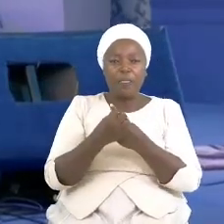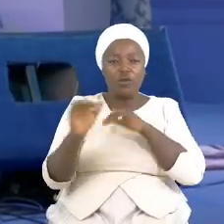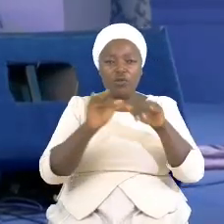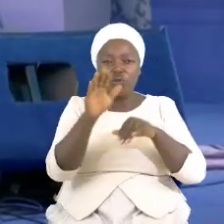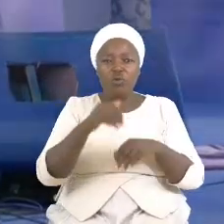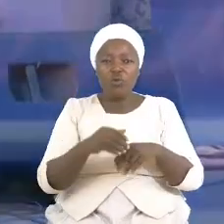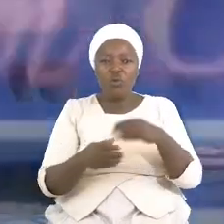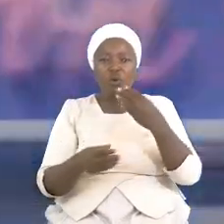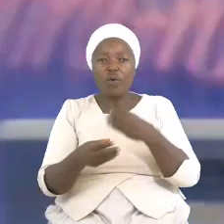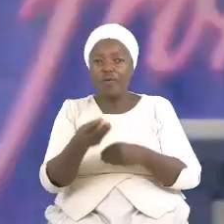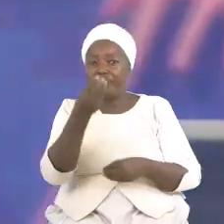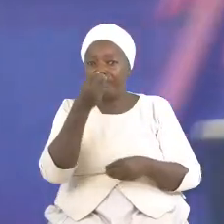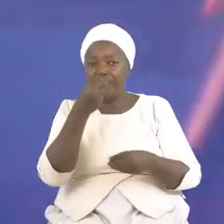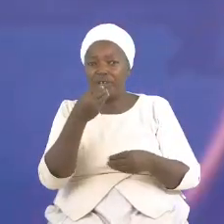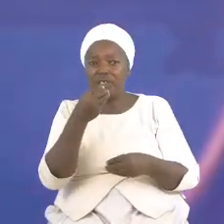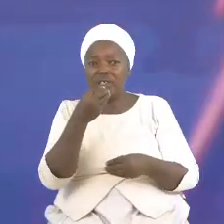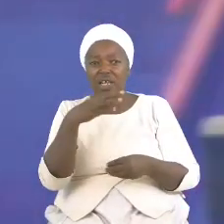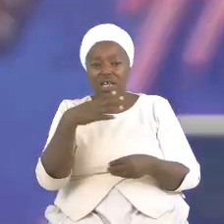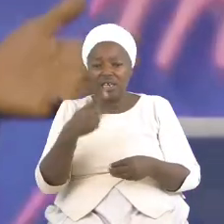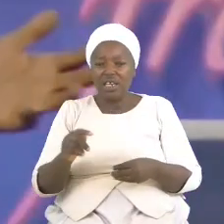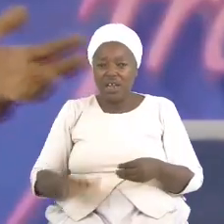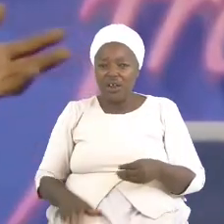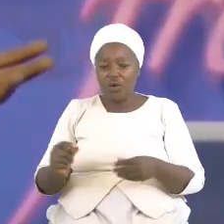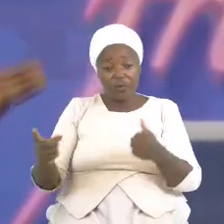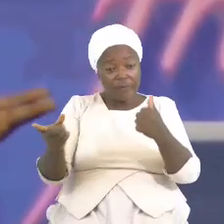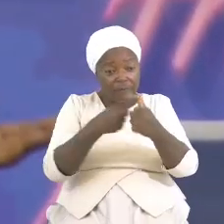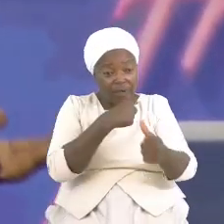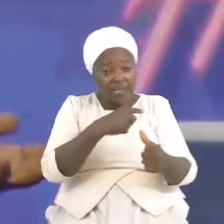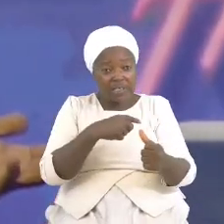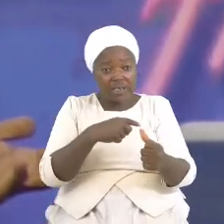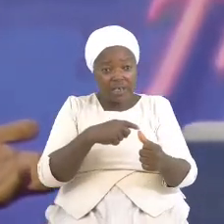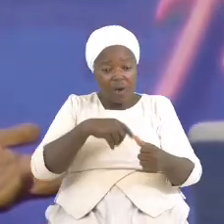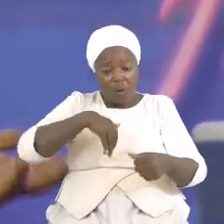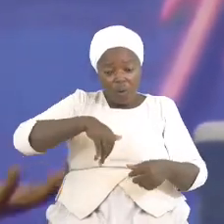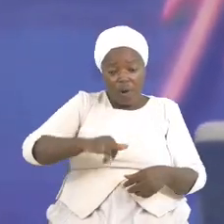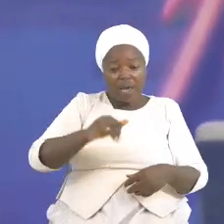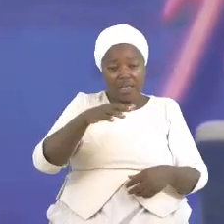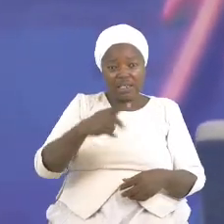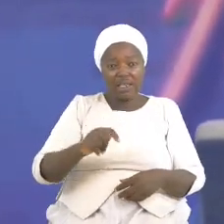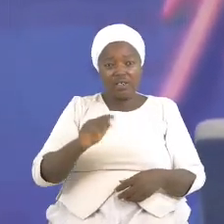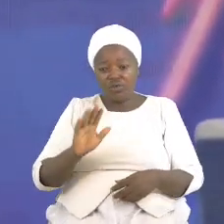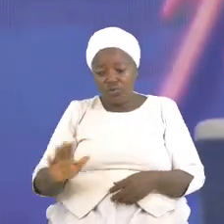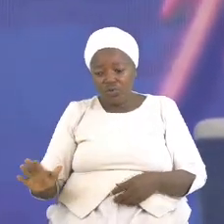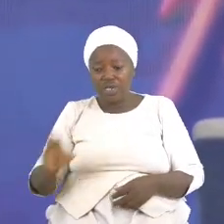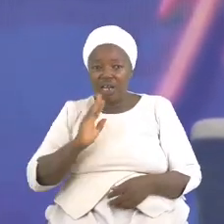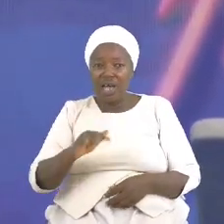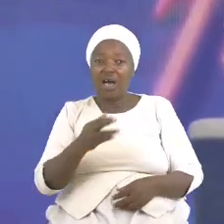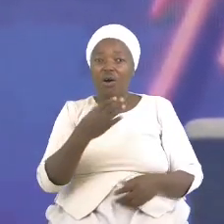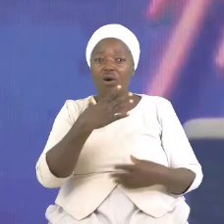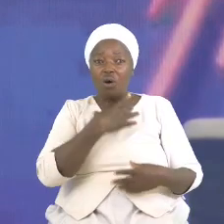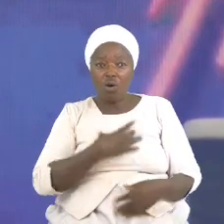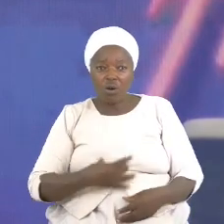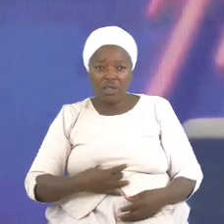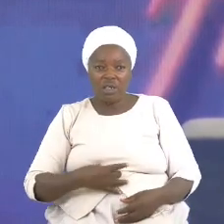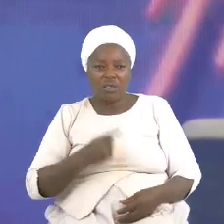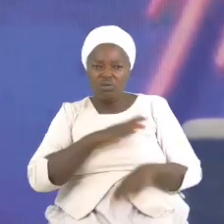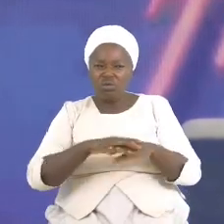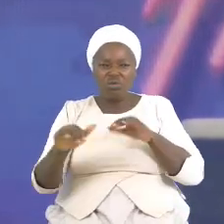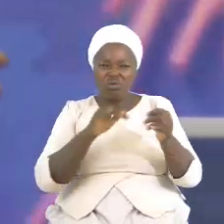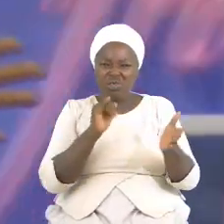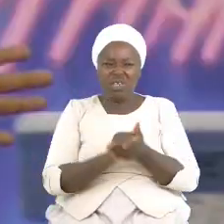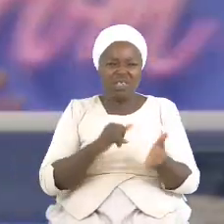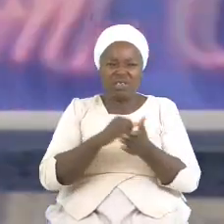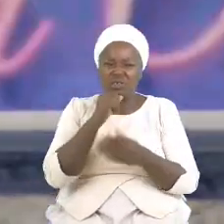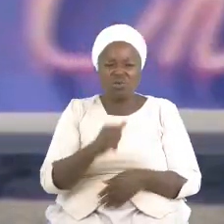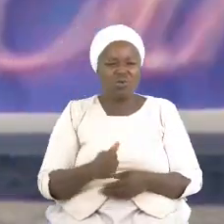dogs first while the children are hungry? You don't do that. It's not right to